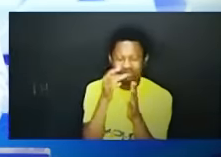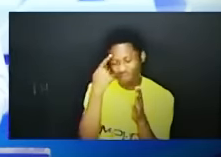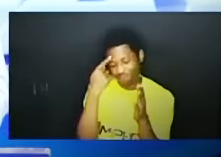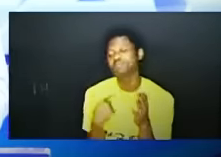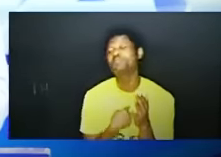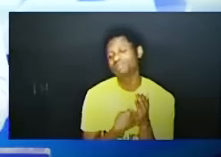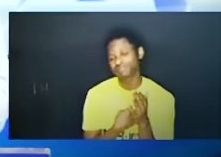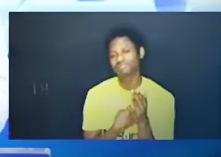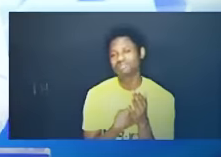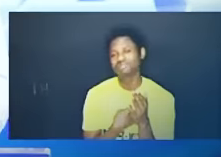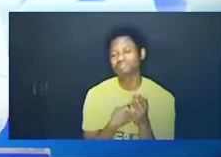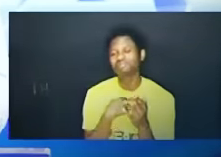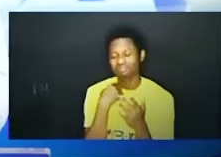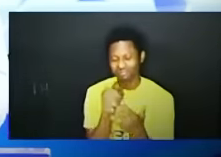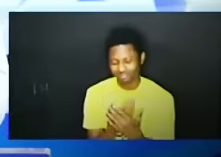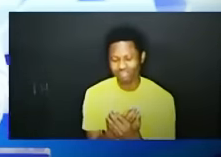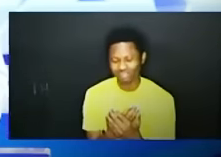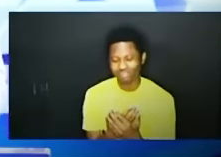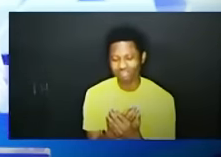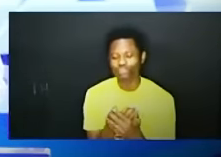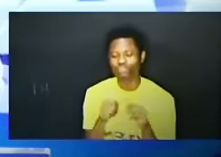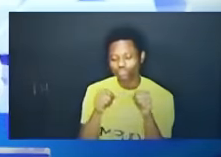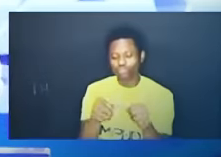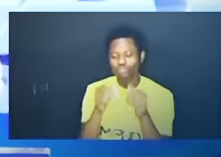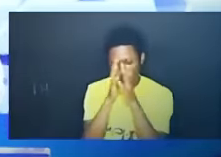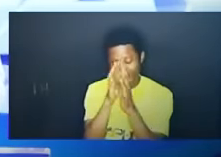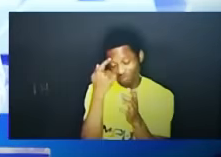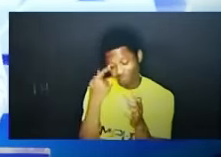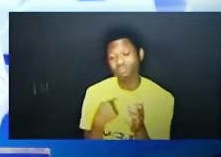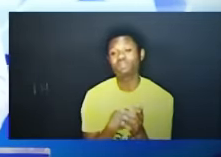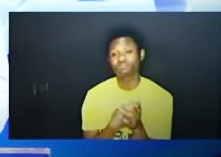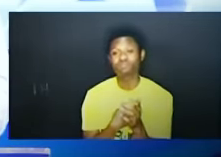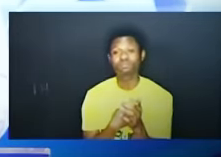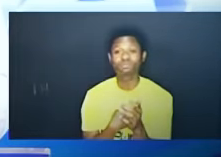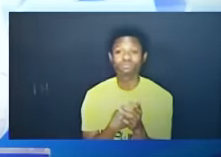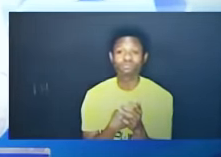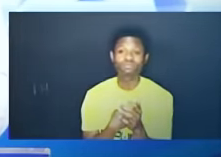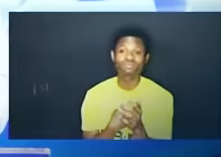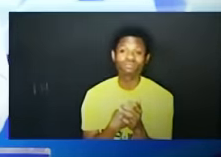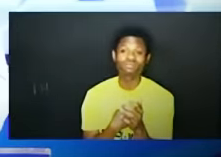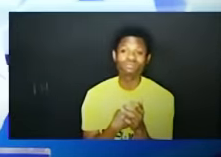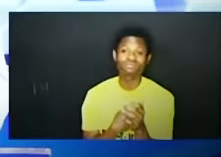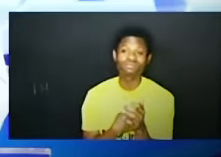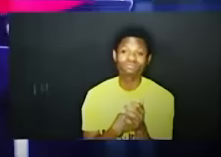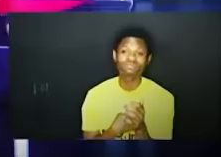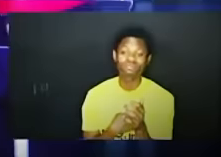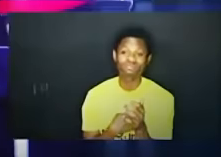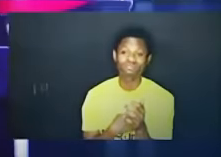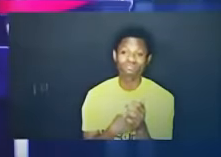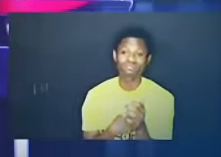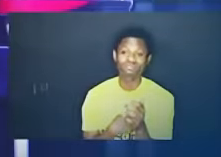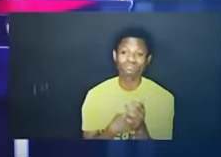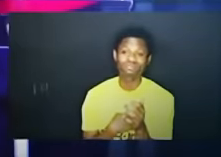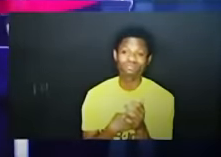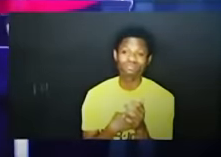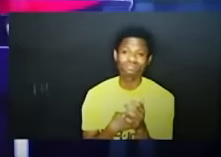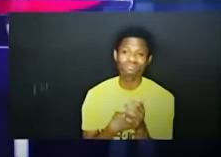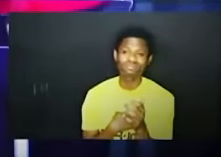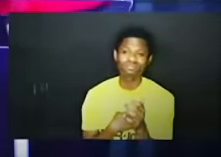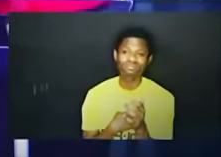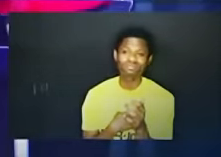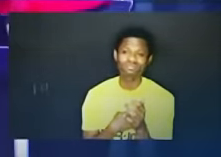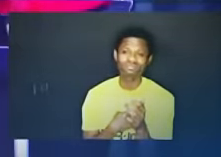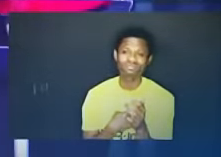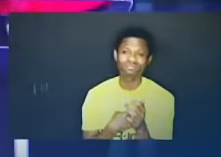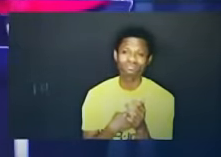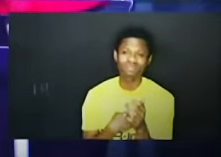for me. Continue to pray for me. Yeah, when it was my birthday, the number of prayers I received, I said, hey, you